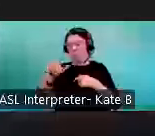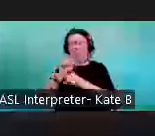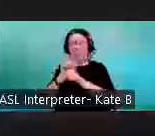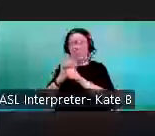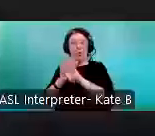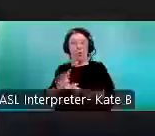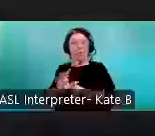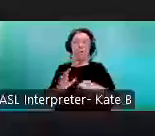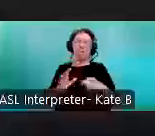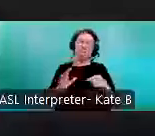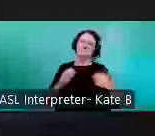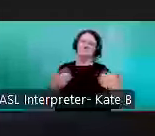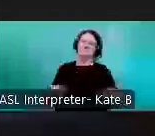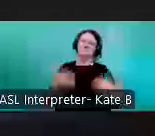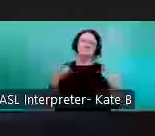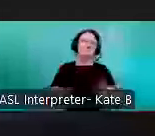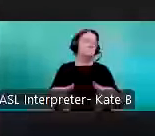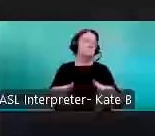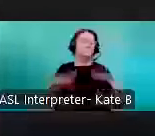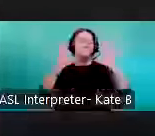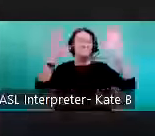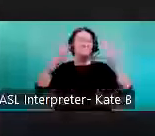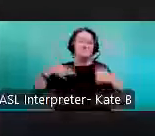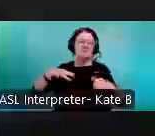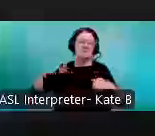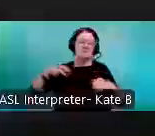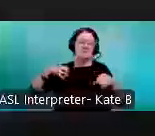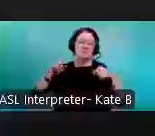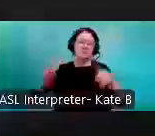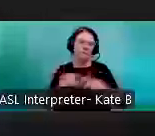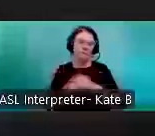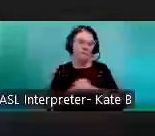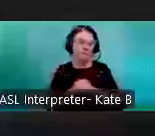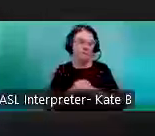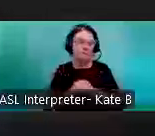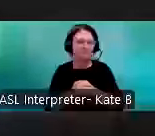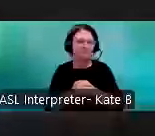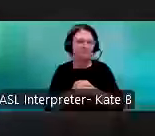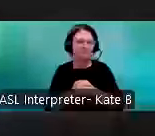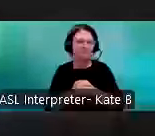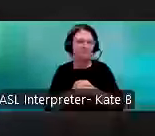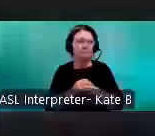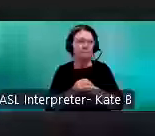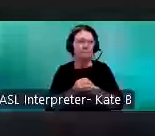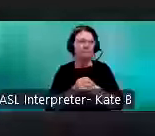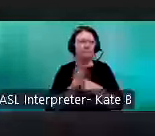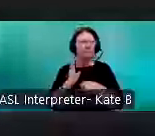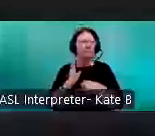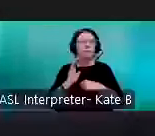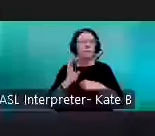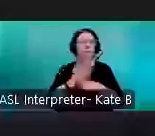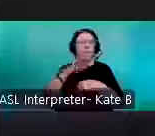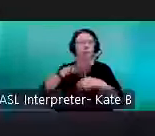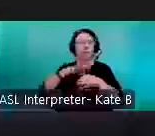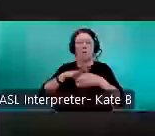official, is a fantastic way of doing that. So I mentioned earlier that our elections are run by our